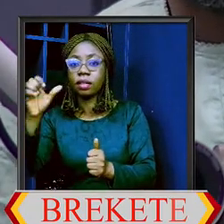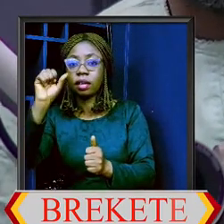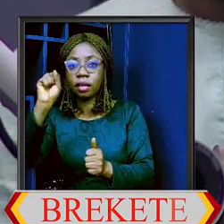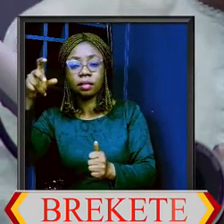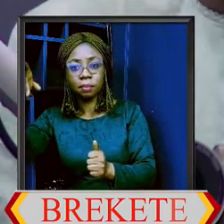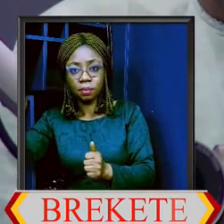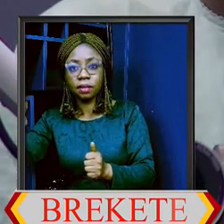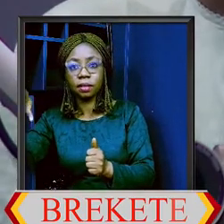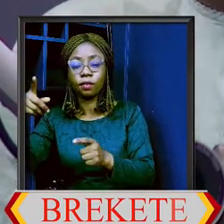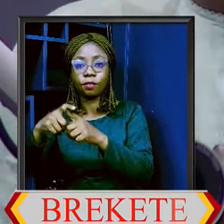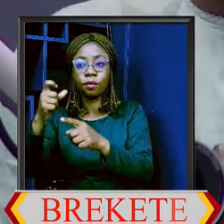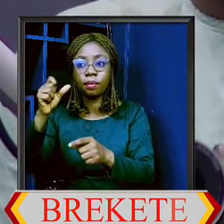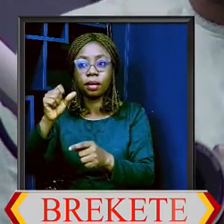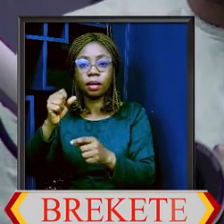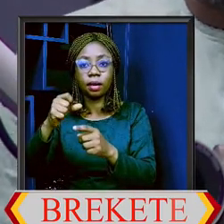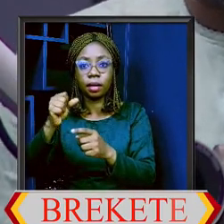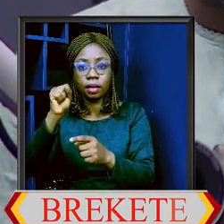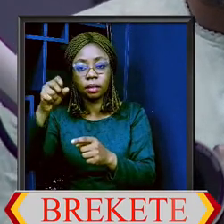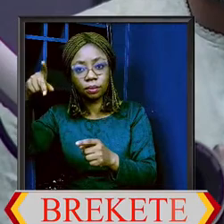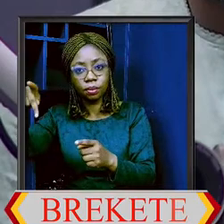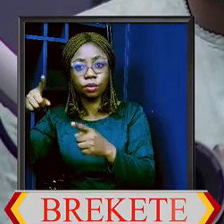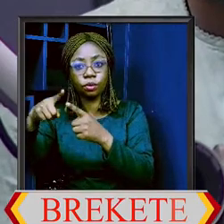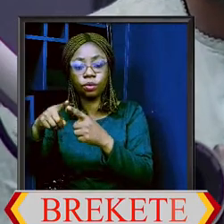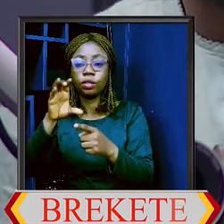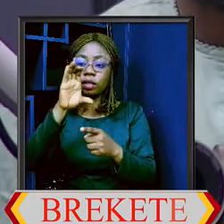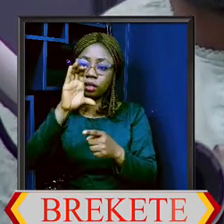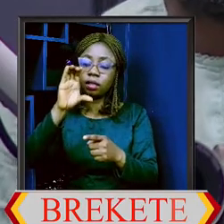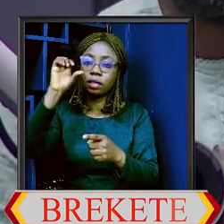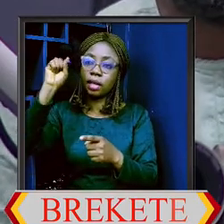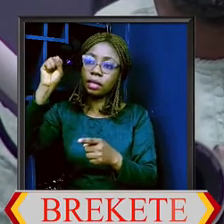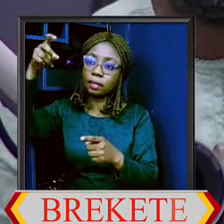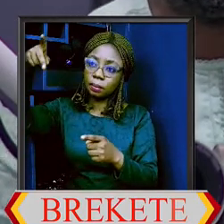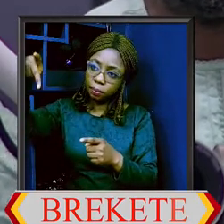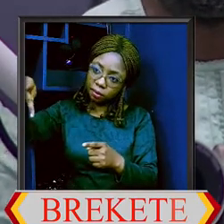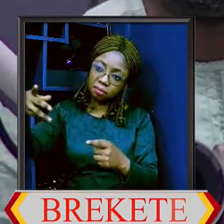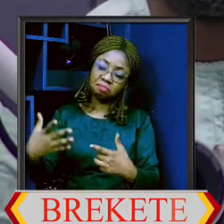SP from SP you go enter which rank before you enter